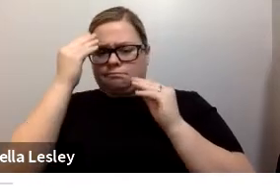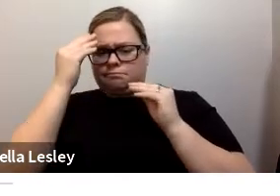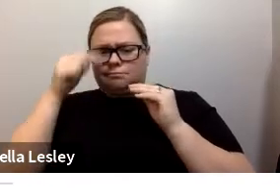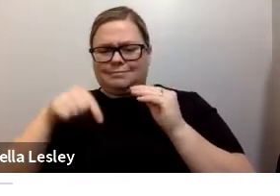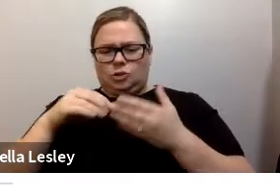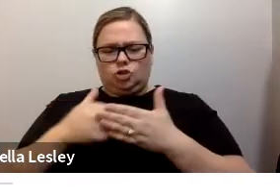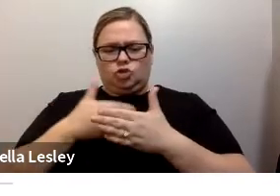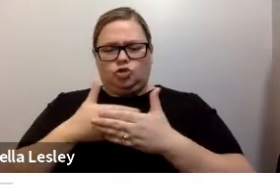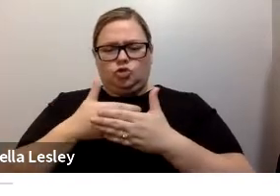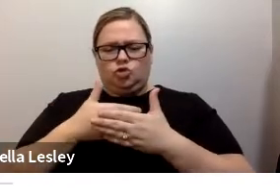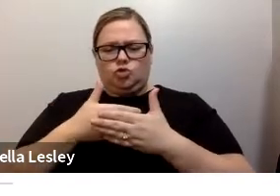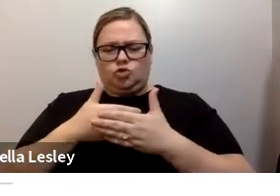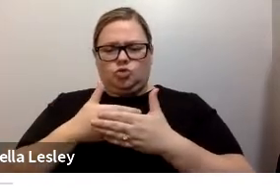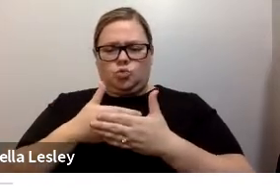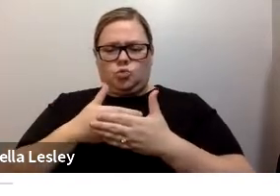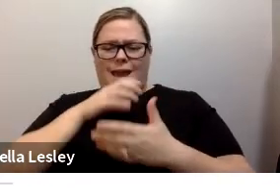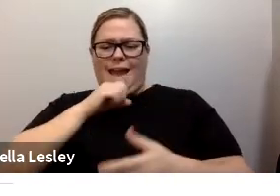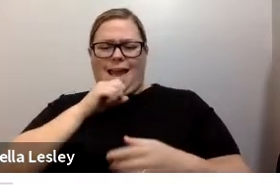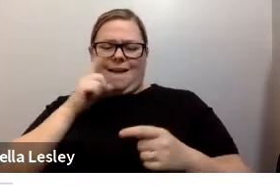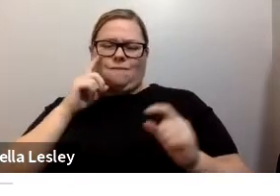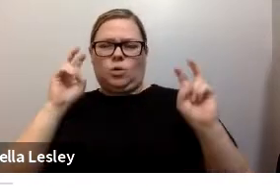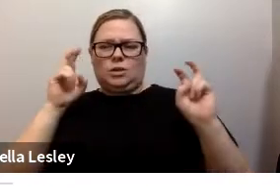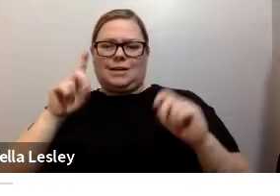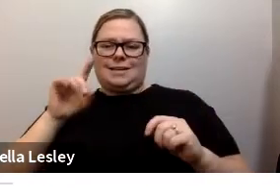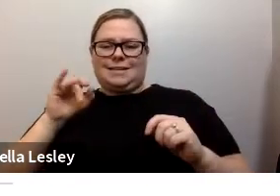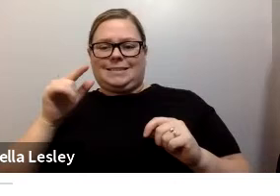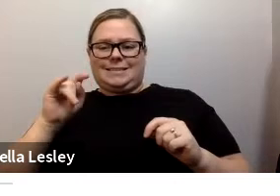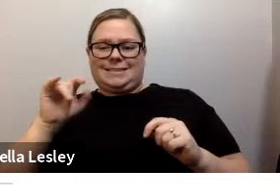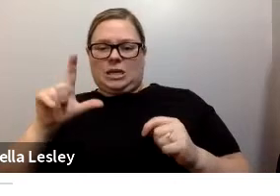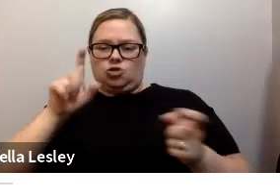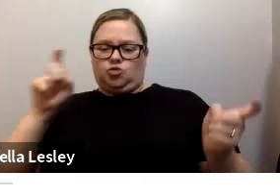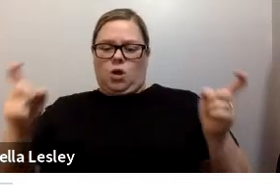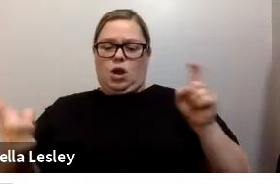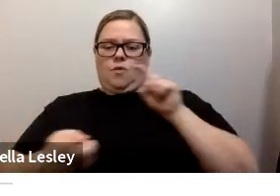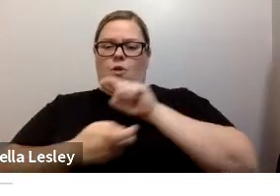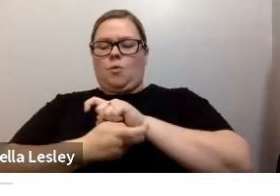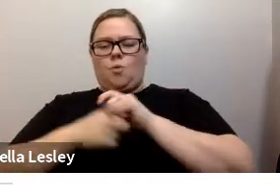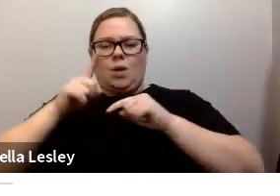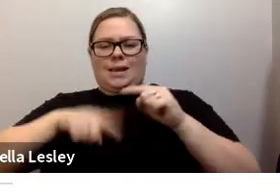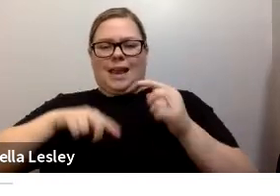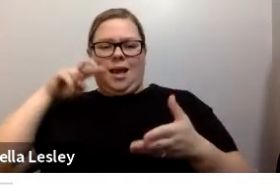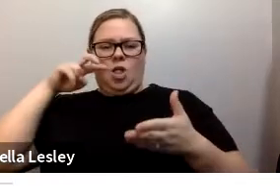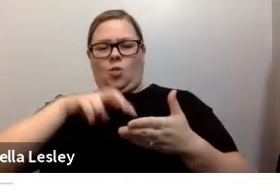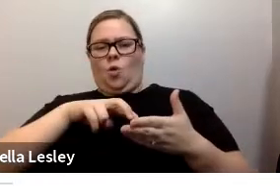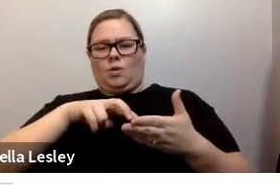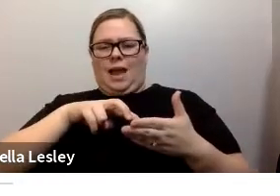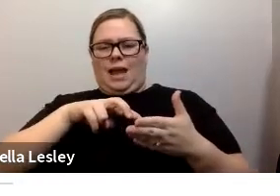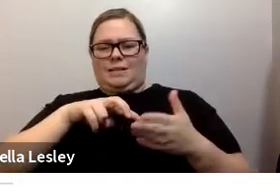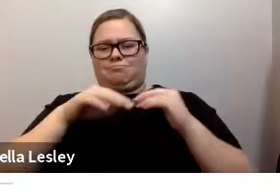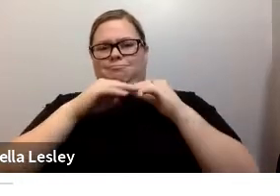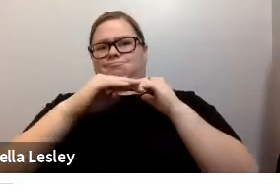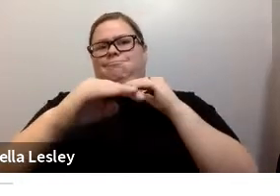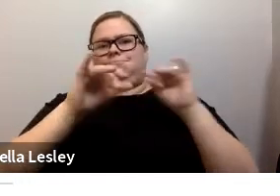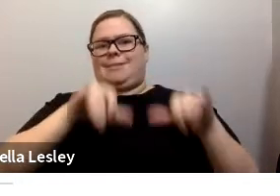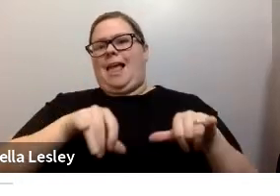new age of digital transformation, that we can't look at exercise statically. You know, it's not something,